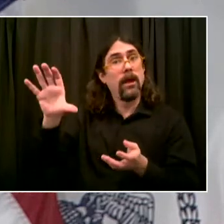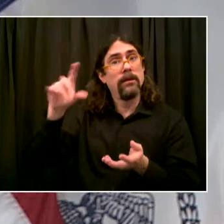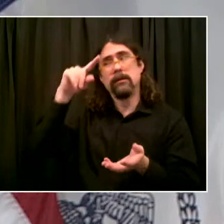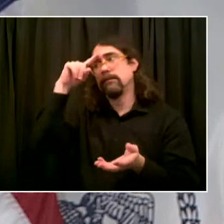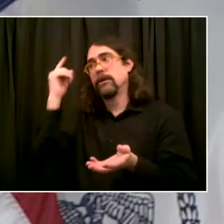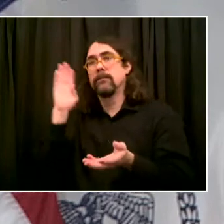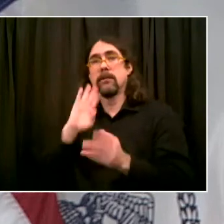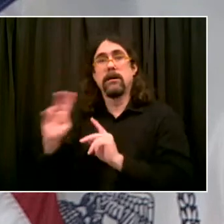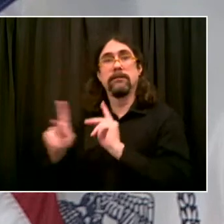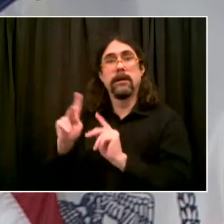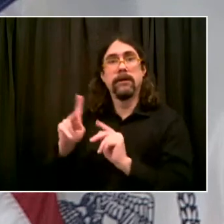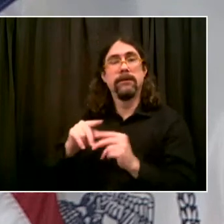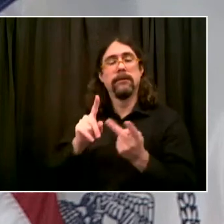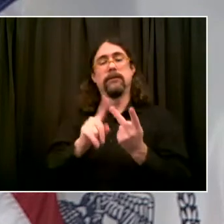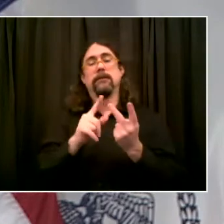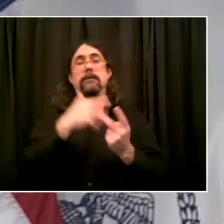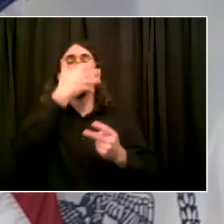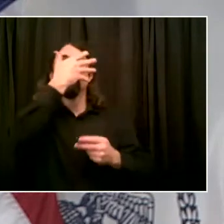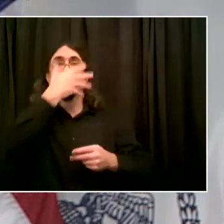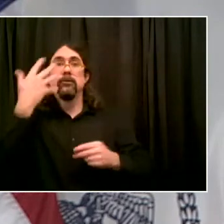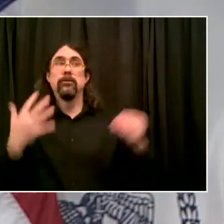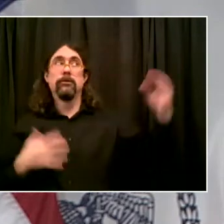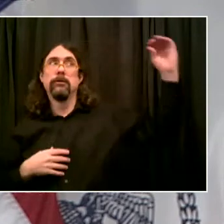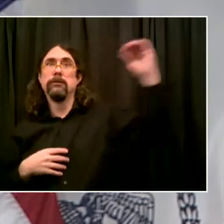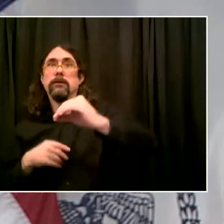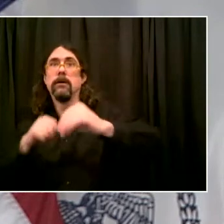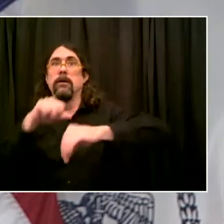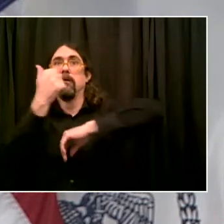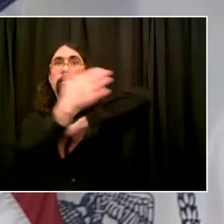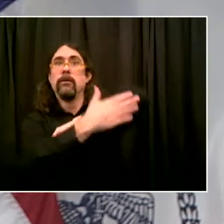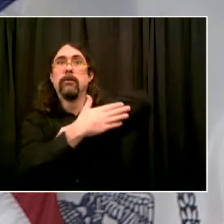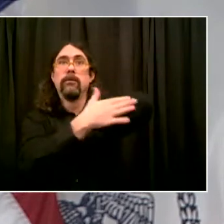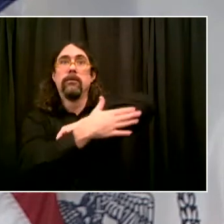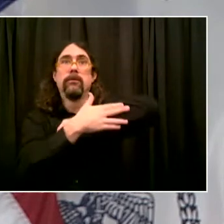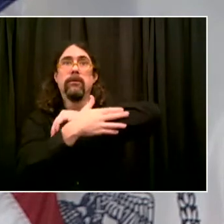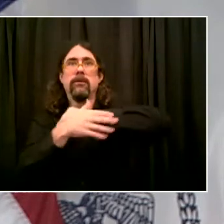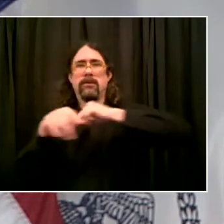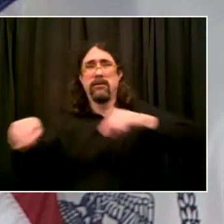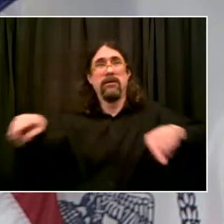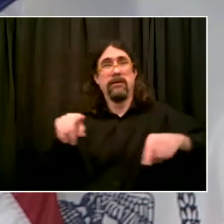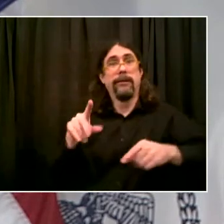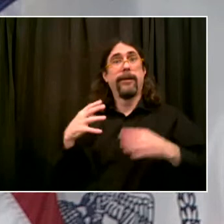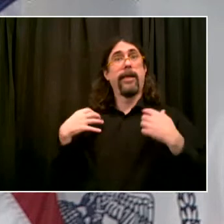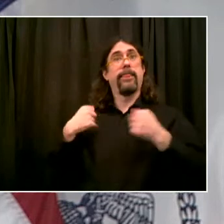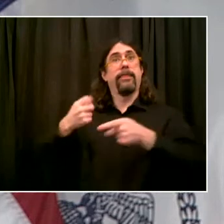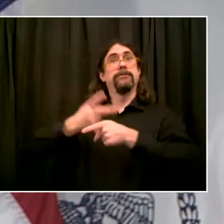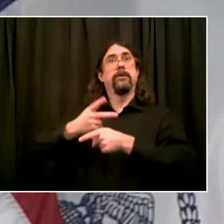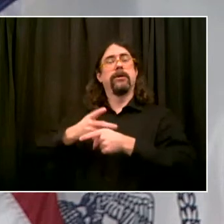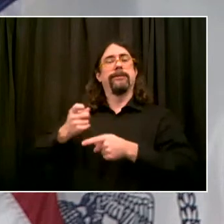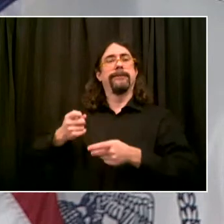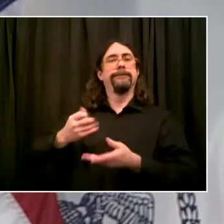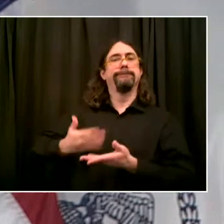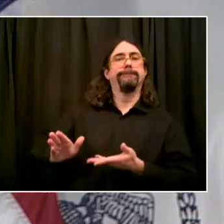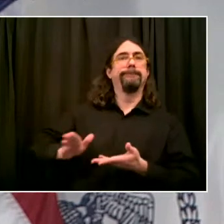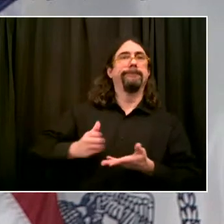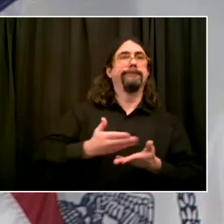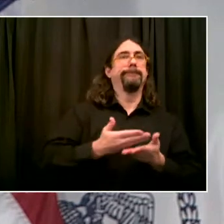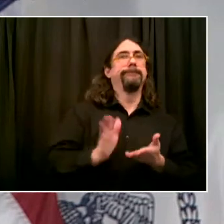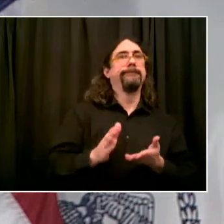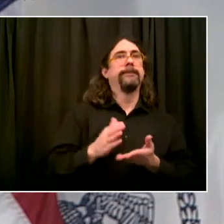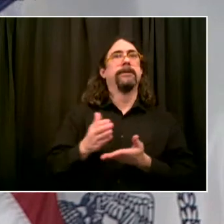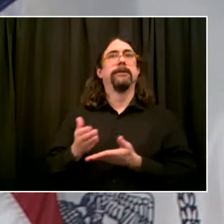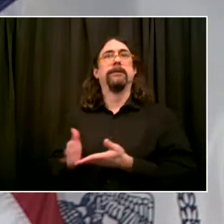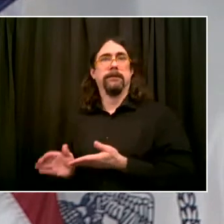with an understanding that the communities hardest hit needed vaccination sites to encourage people to come forward and to give them trust